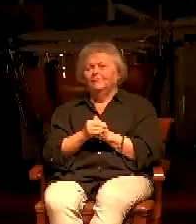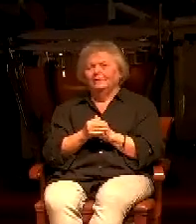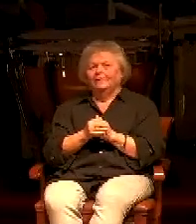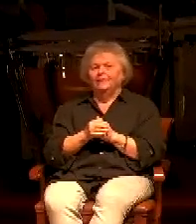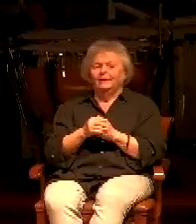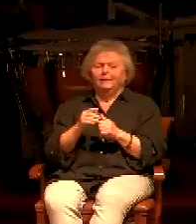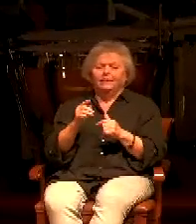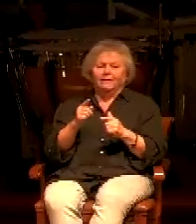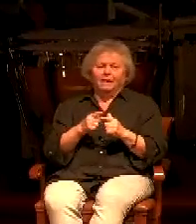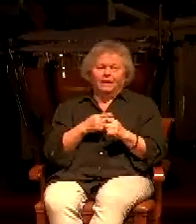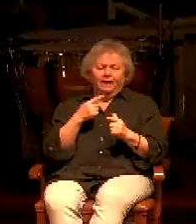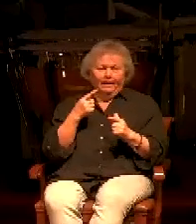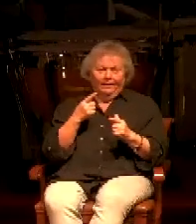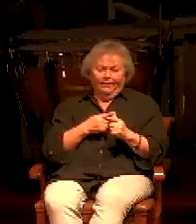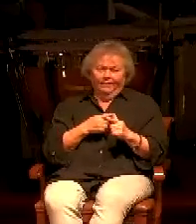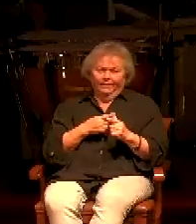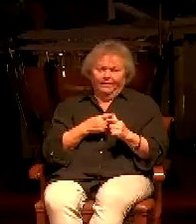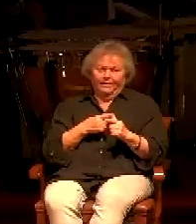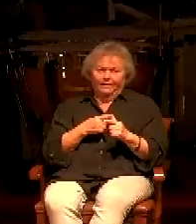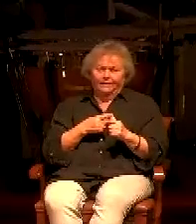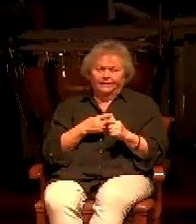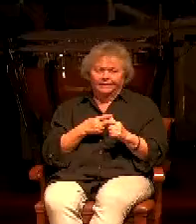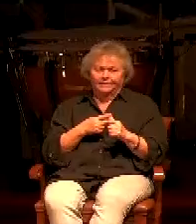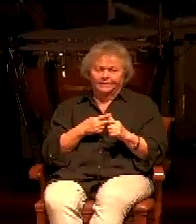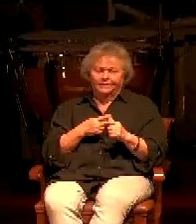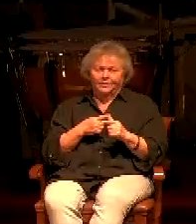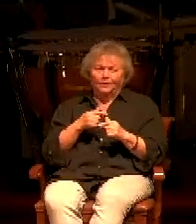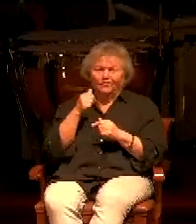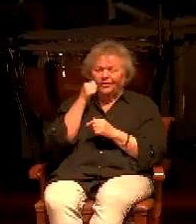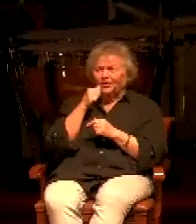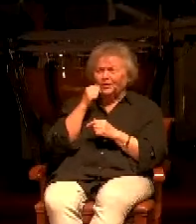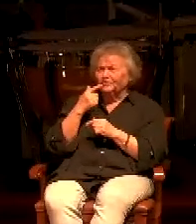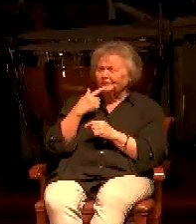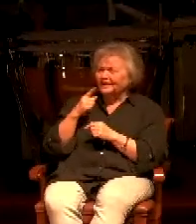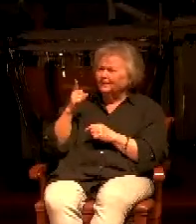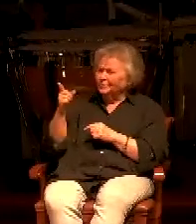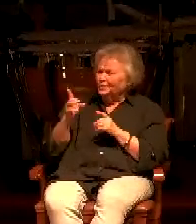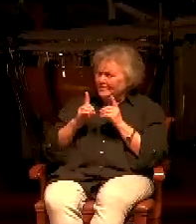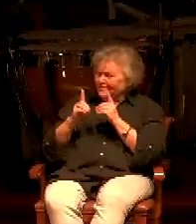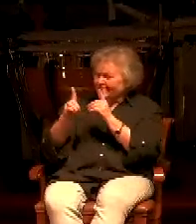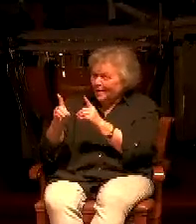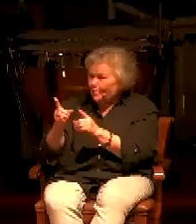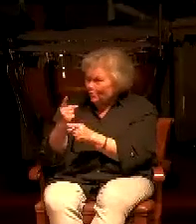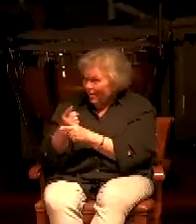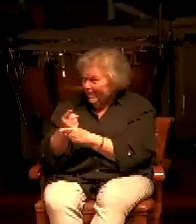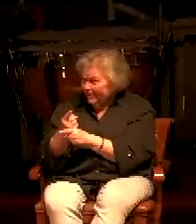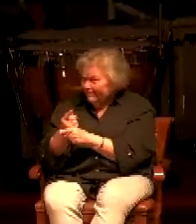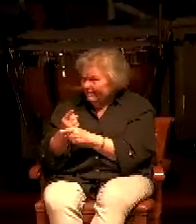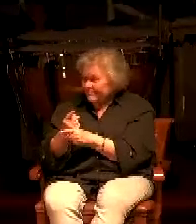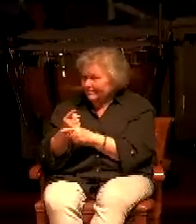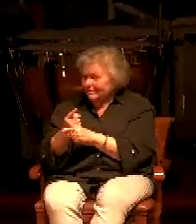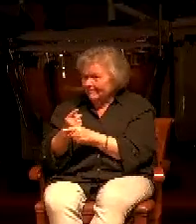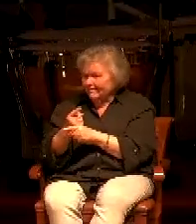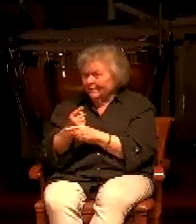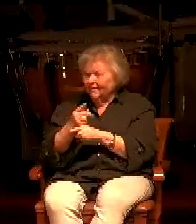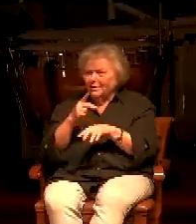Peter said, I am not.